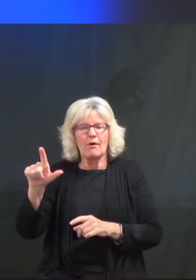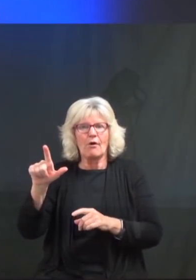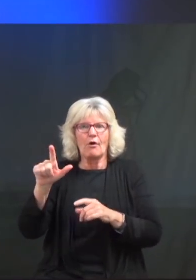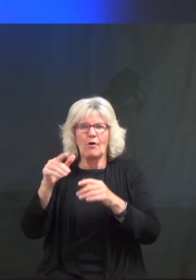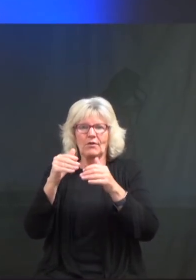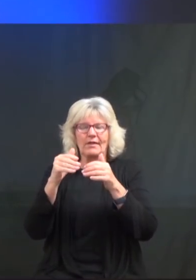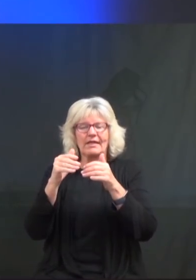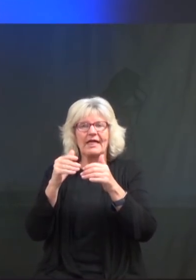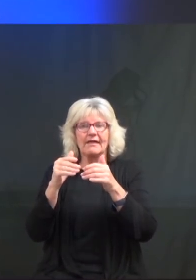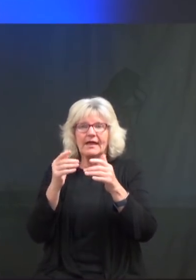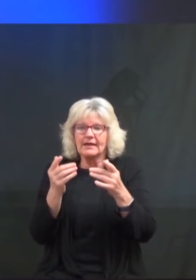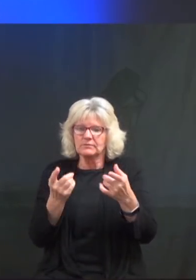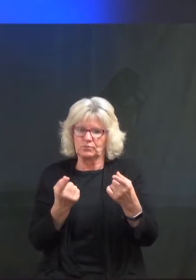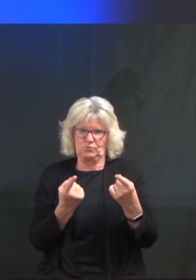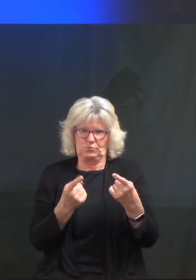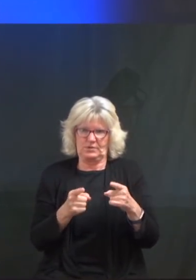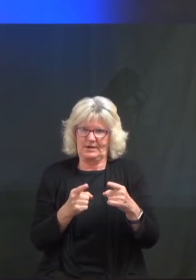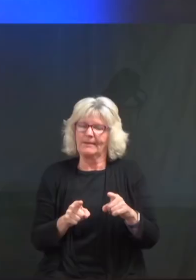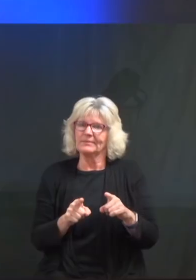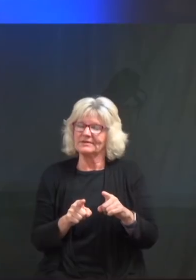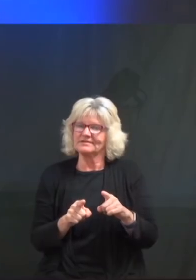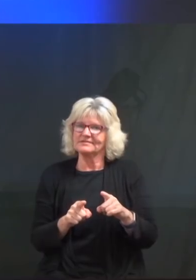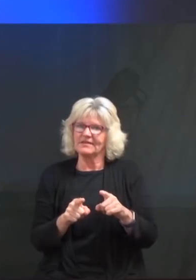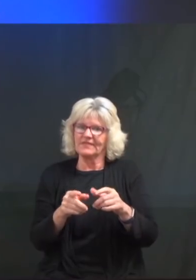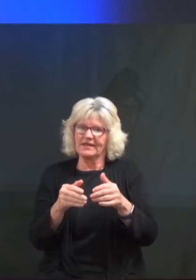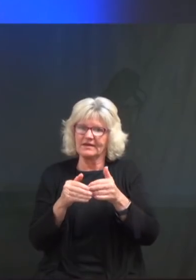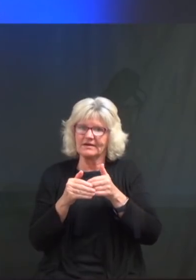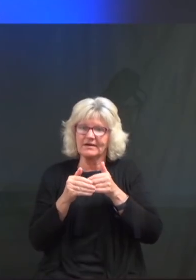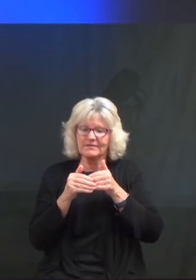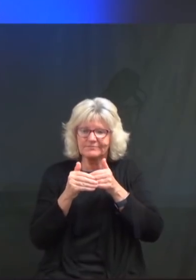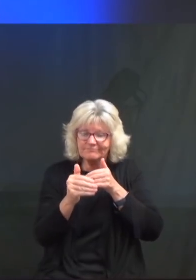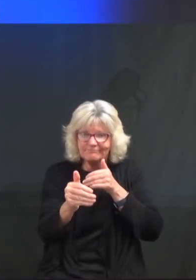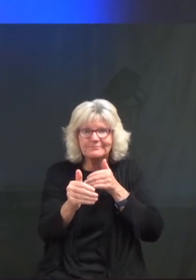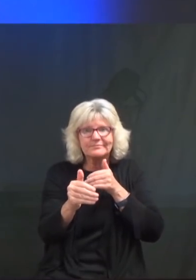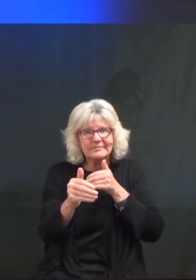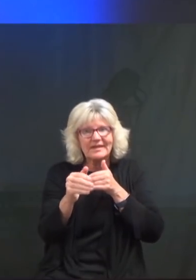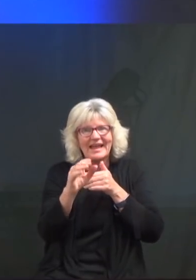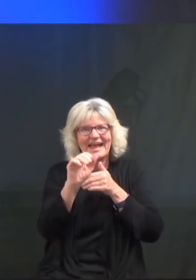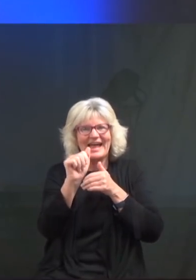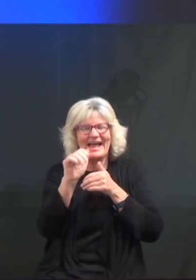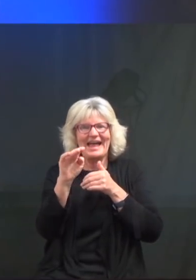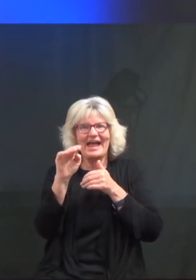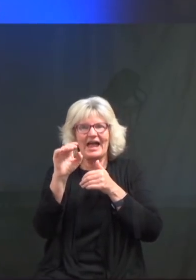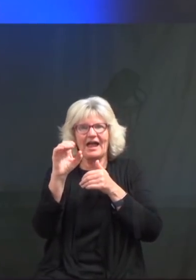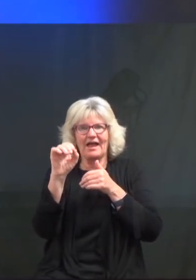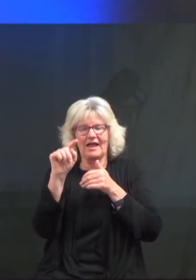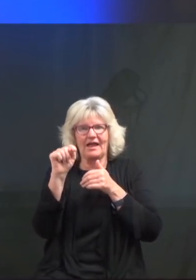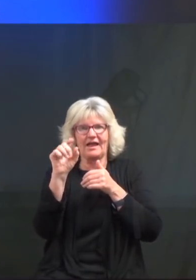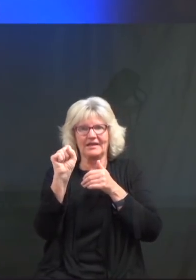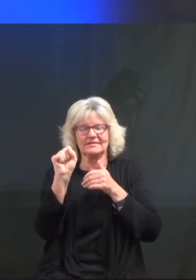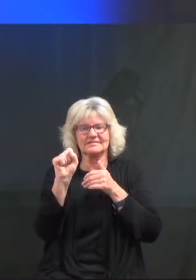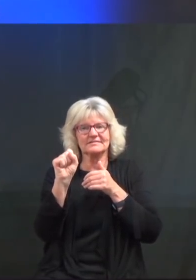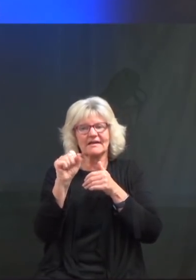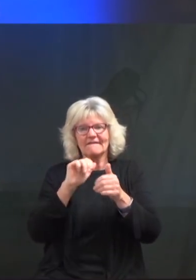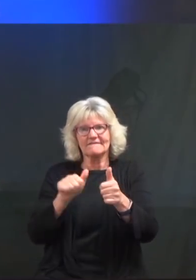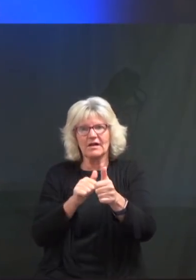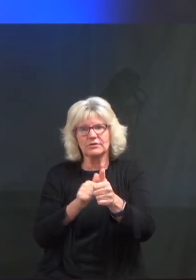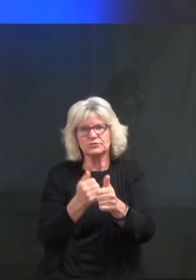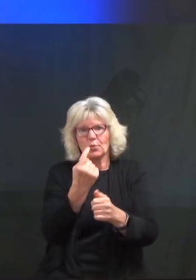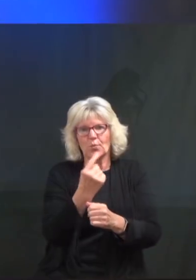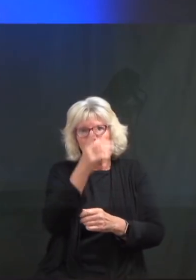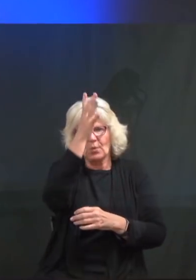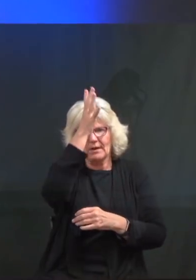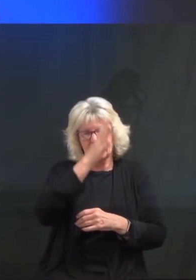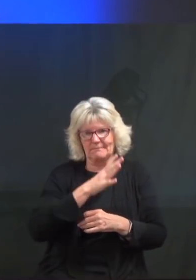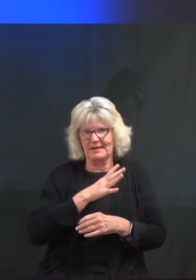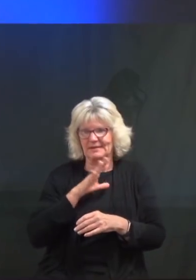of follows the ministry through one man's ministry. It's the plan, or this global evangelism through one